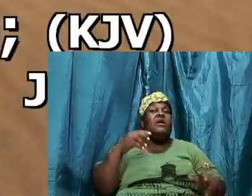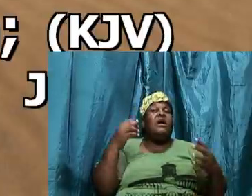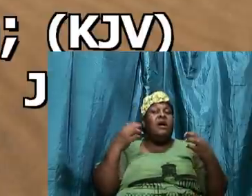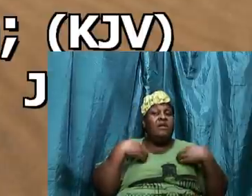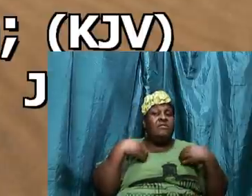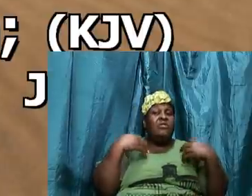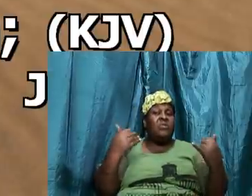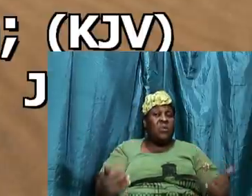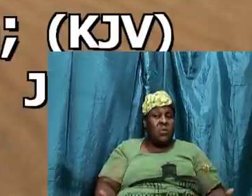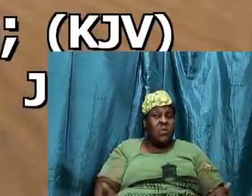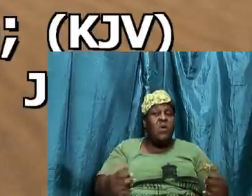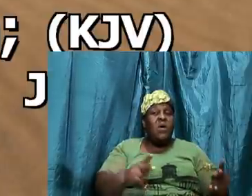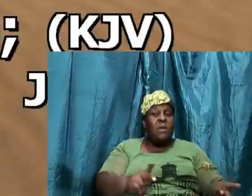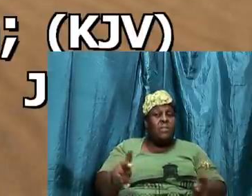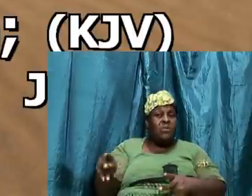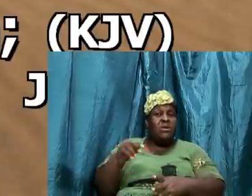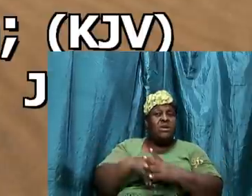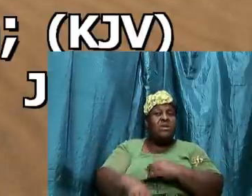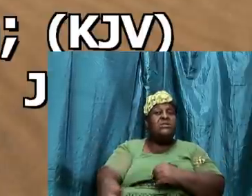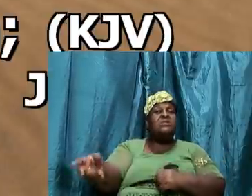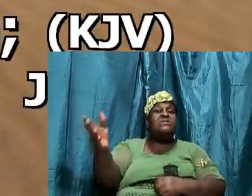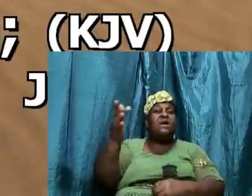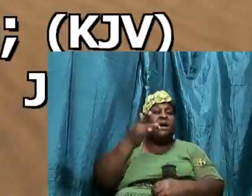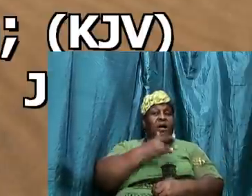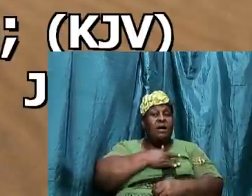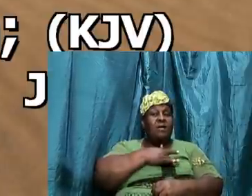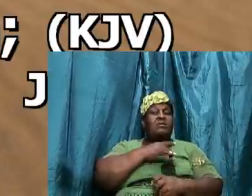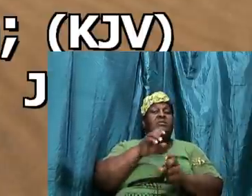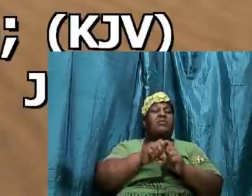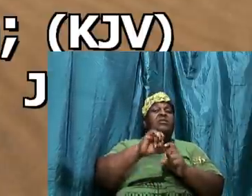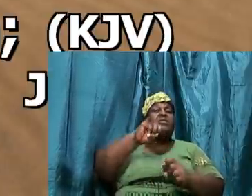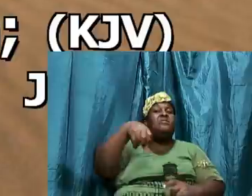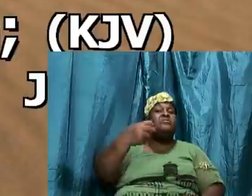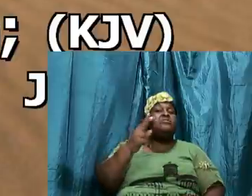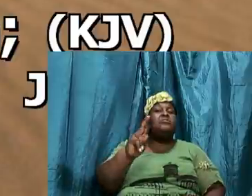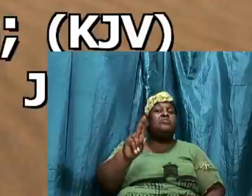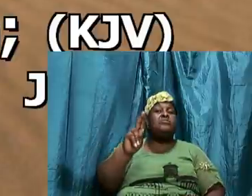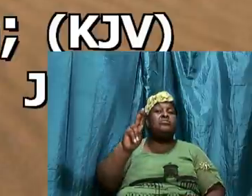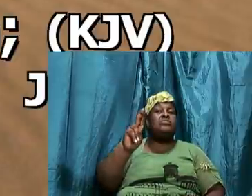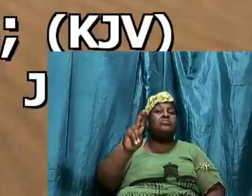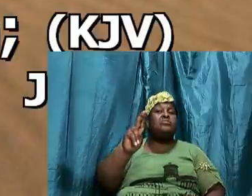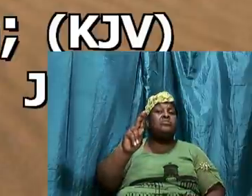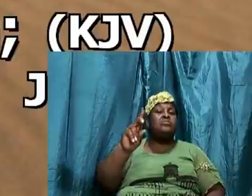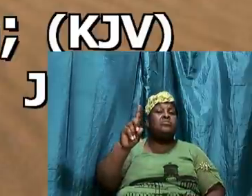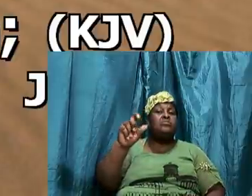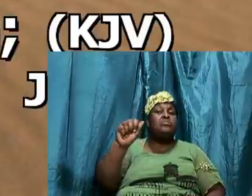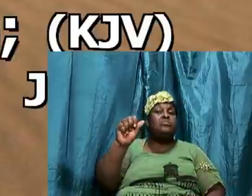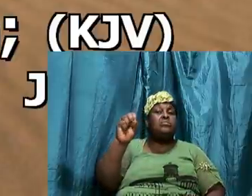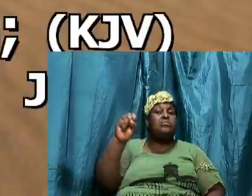the devil having now put into the heart of Judas Iscariot.